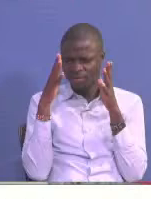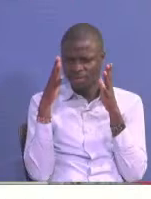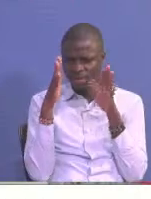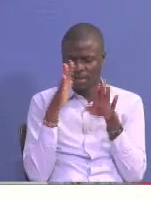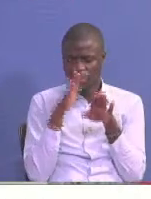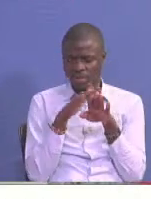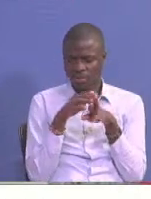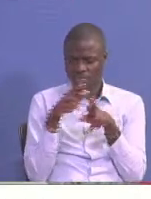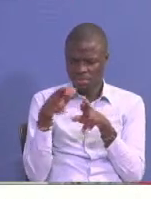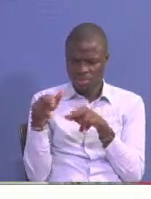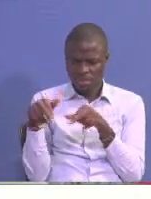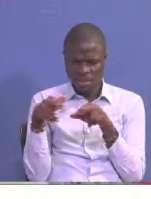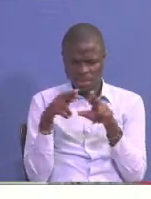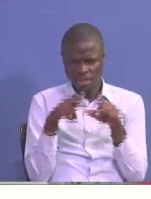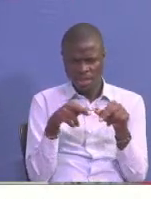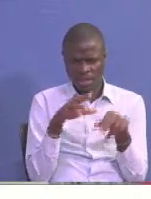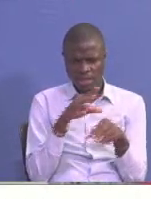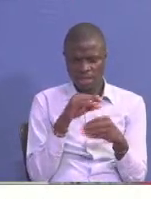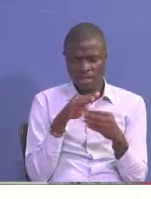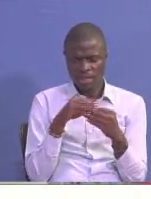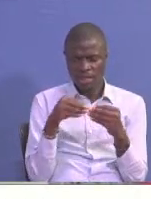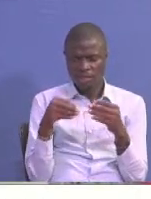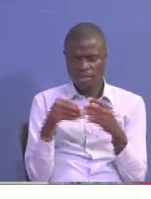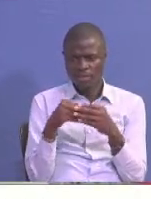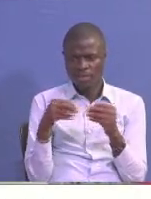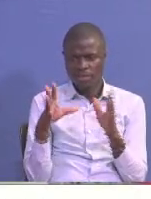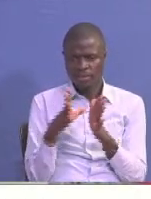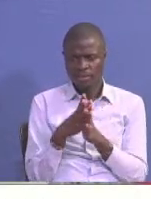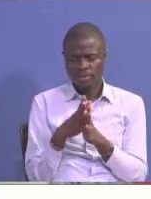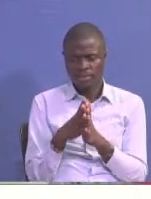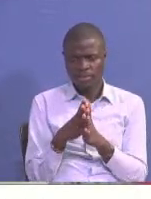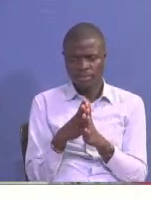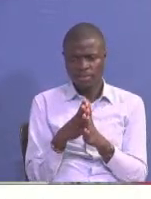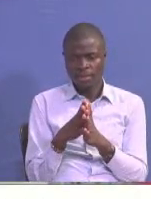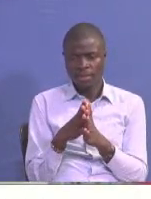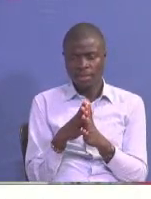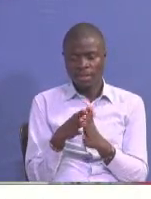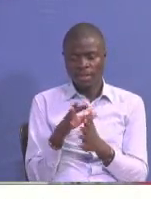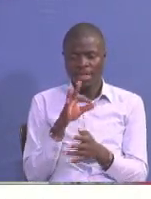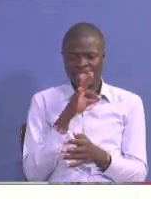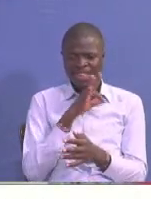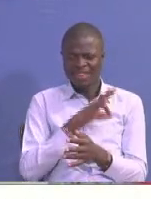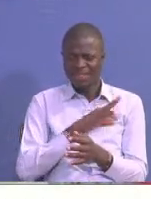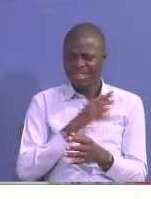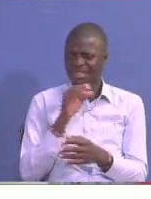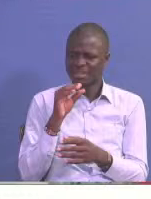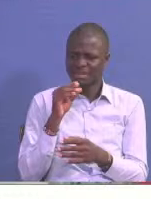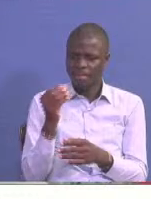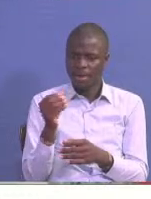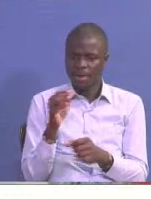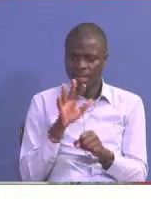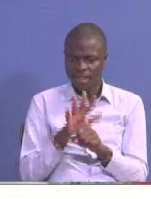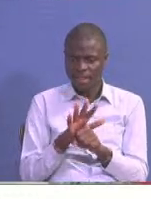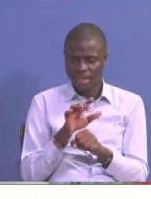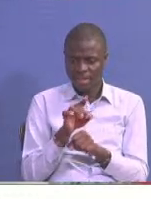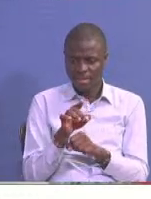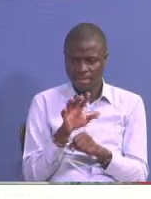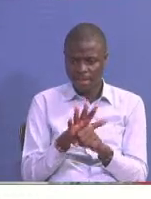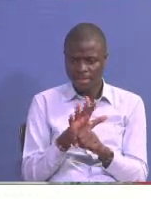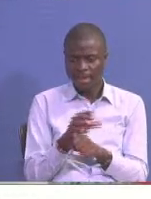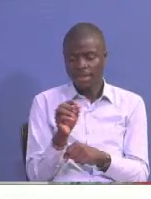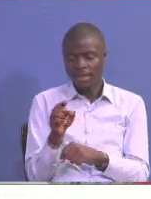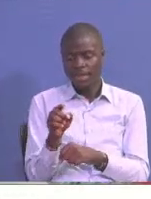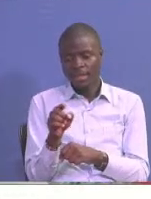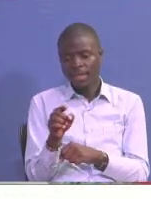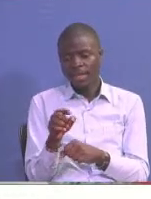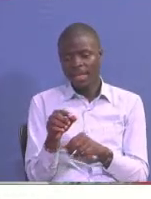on research and innovation. They invest money there, and constantly,